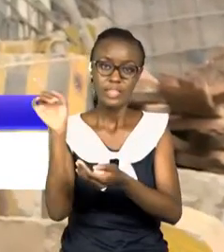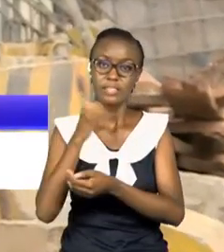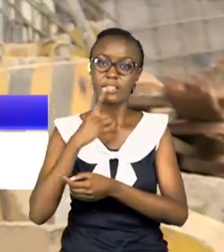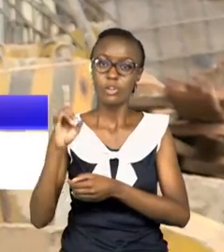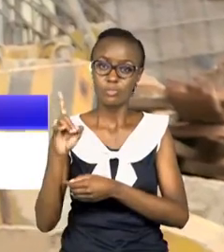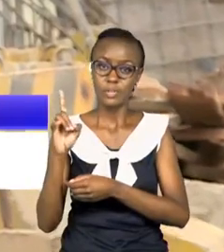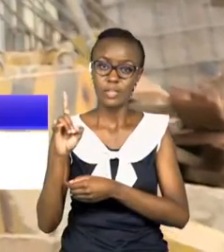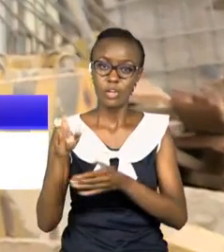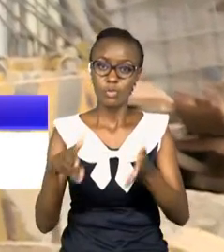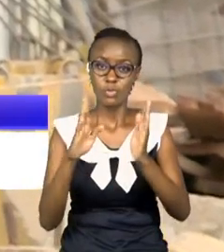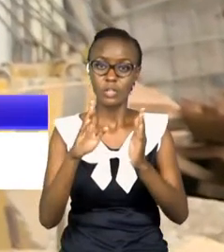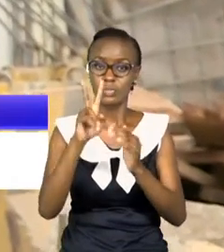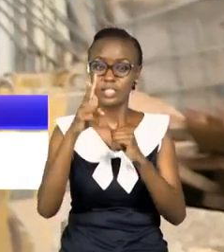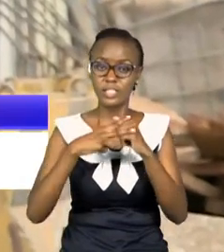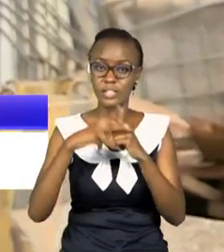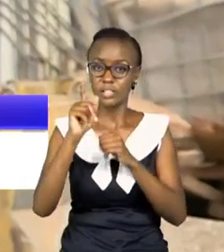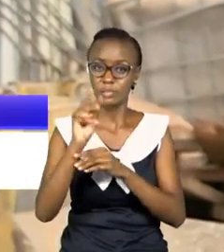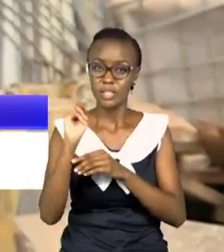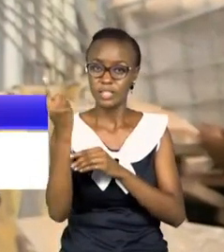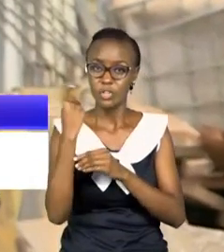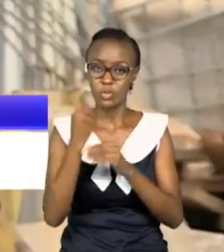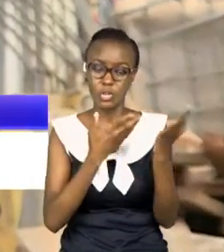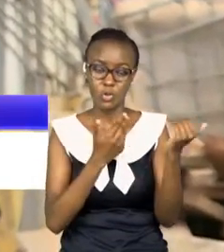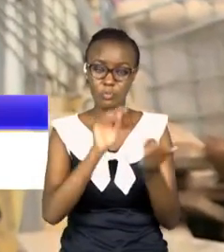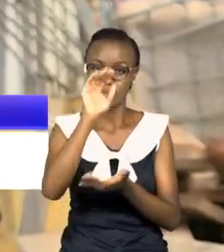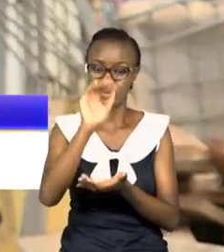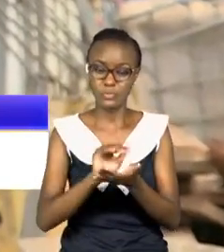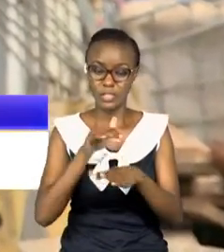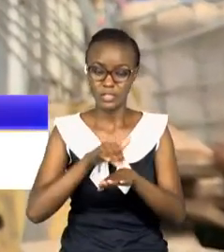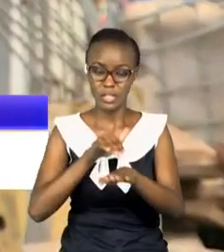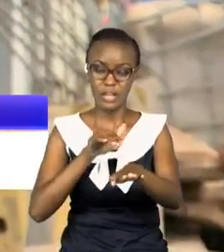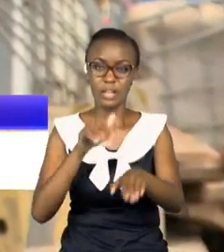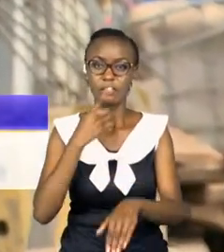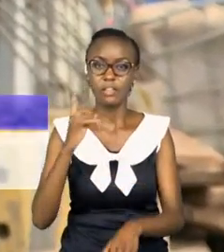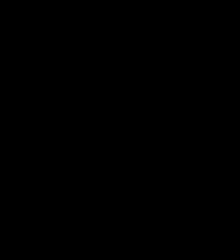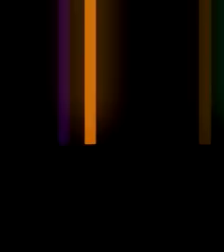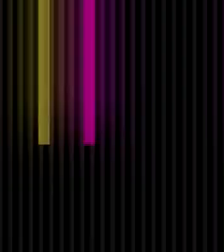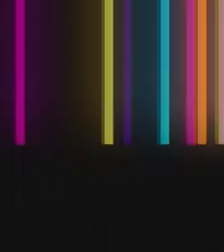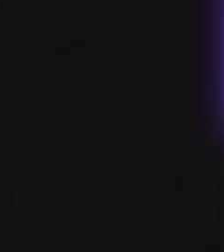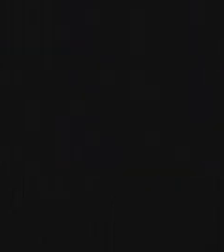27 kilometers, might be the only hope. Rachel Ndwati, Switch TV.